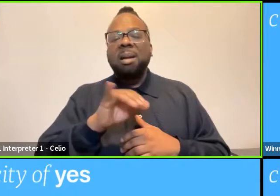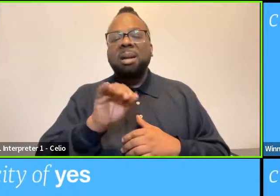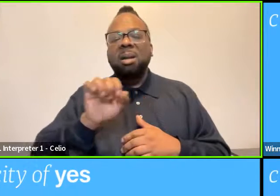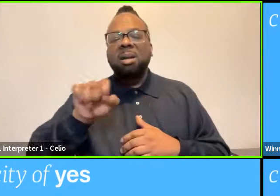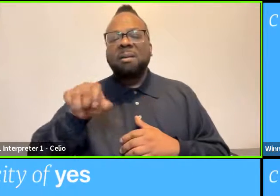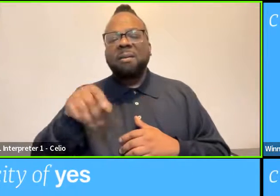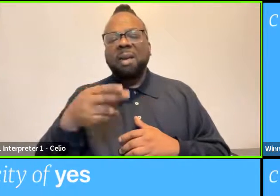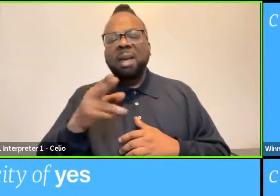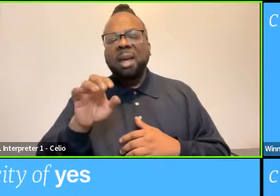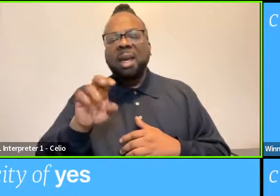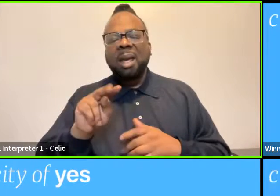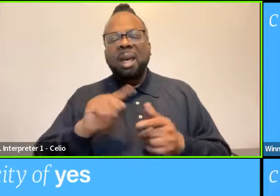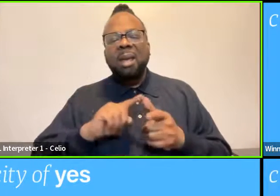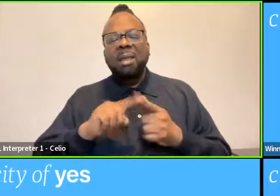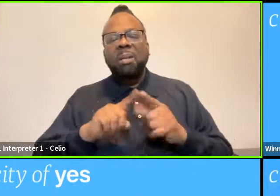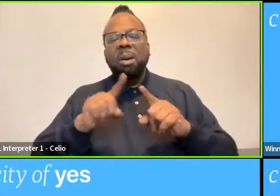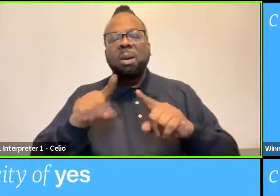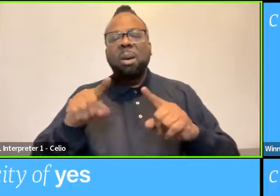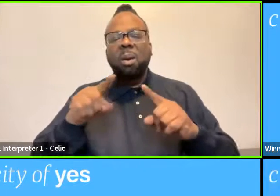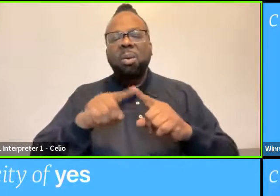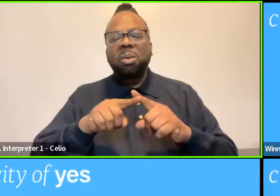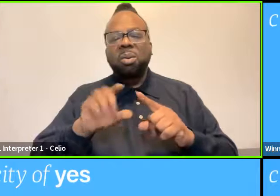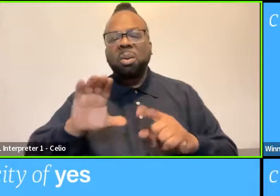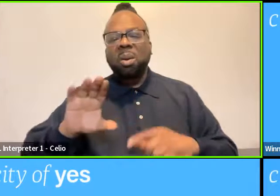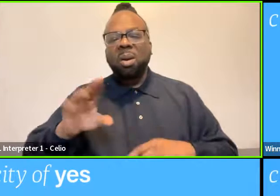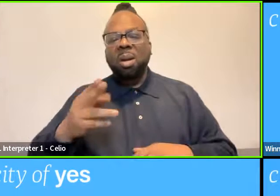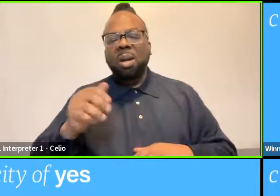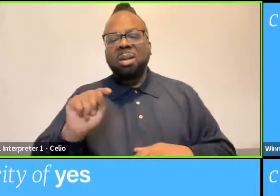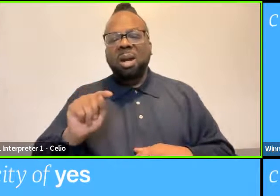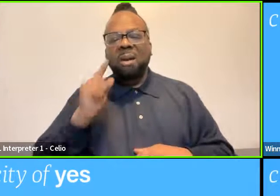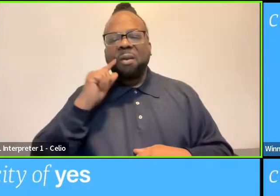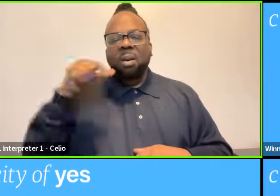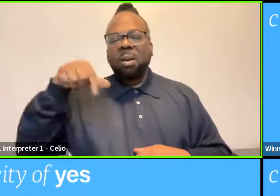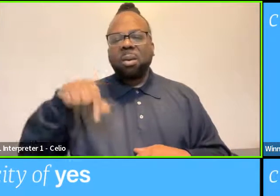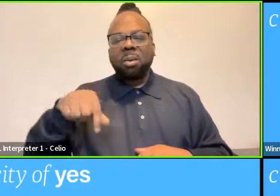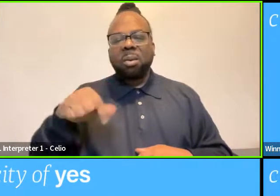chat for the Q&A function.